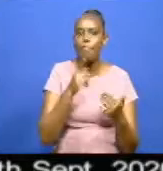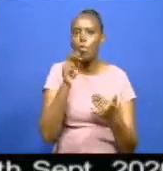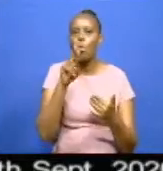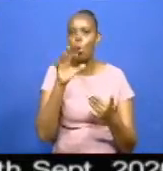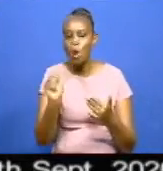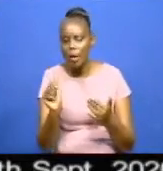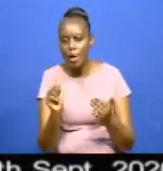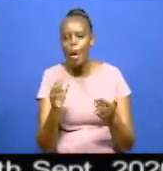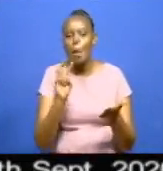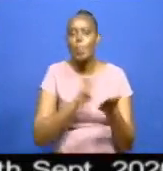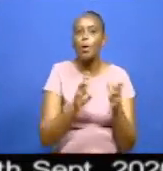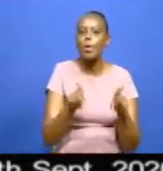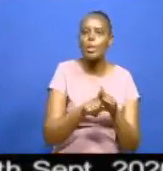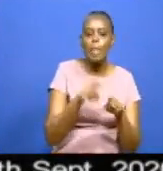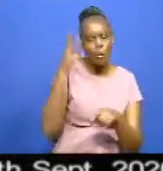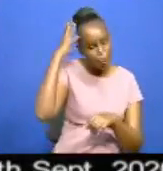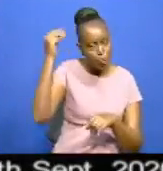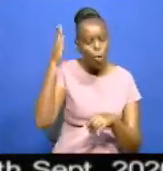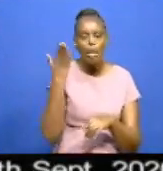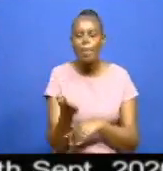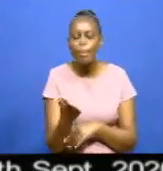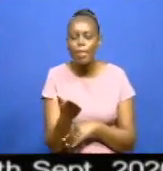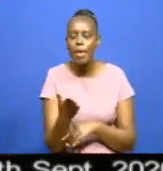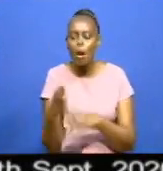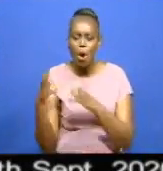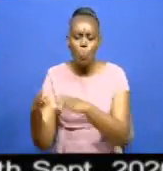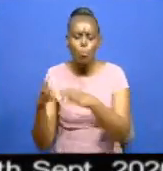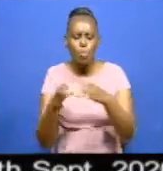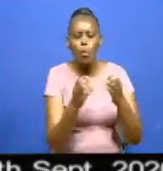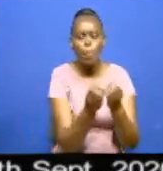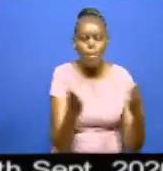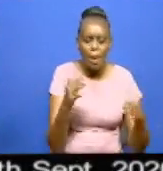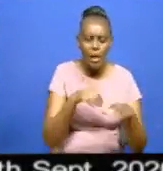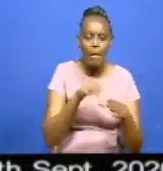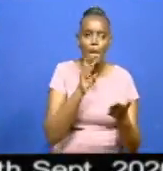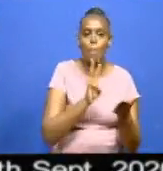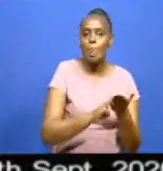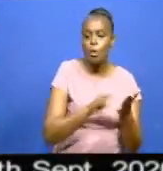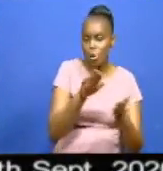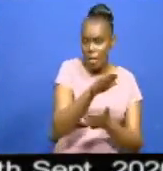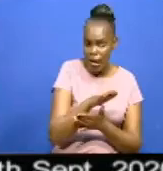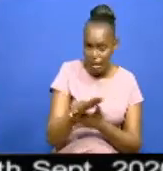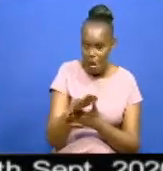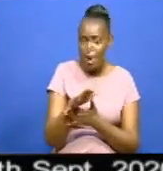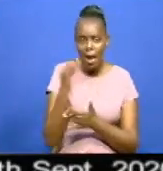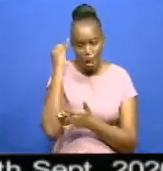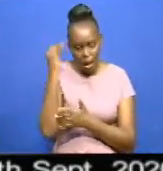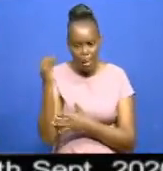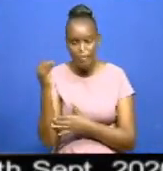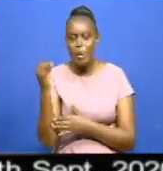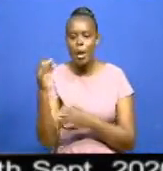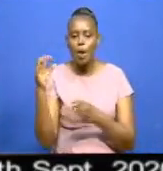has also Somali Migori. We are communities, Mr. Speaker, and the whole idea of putting